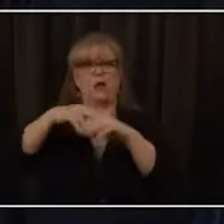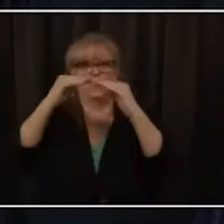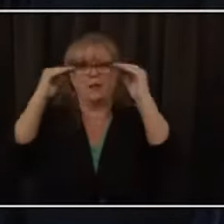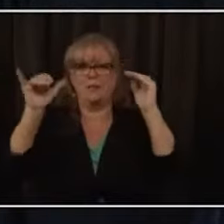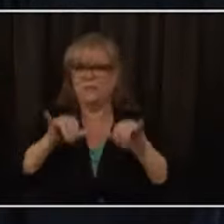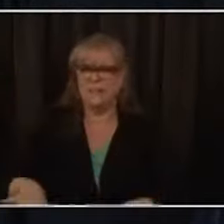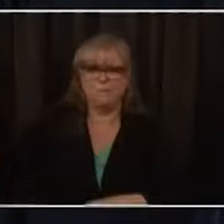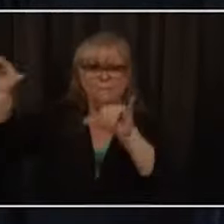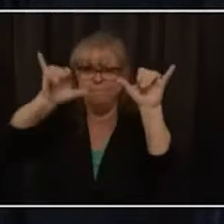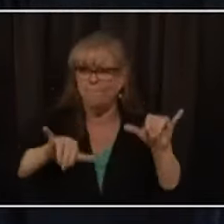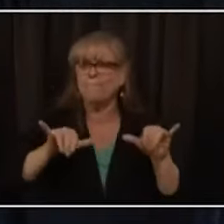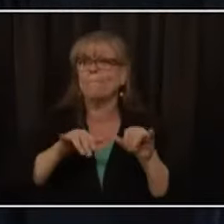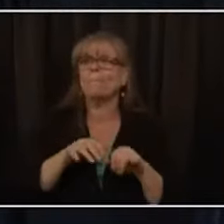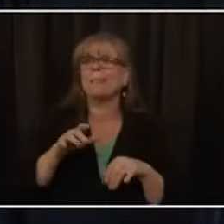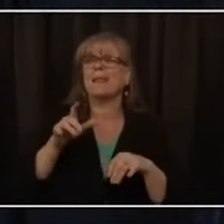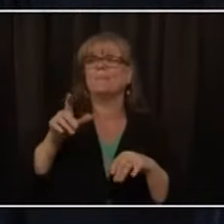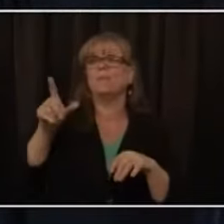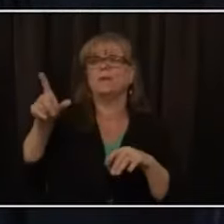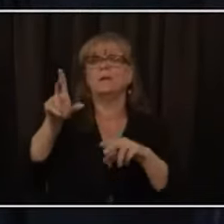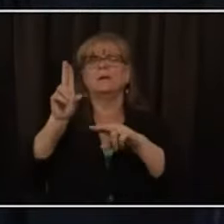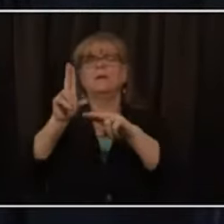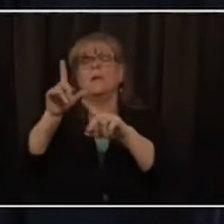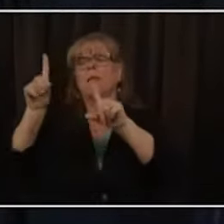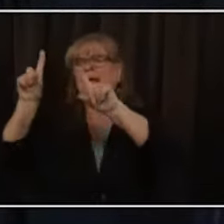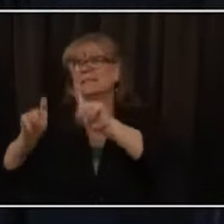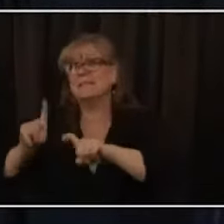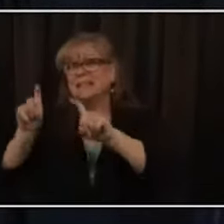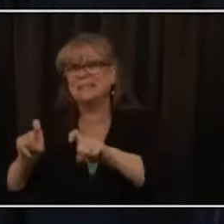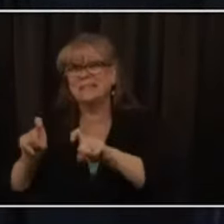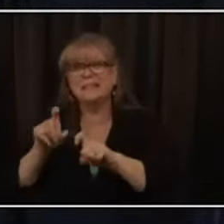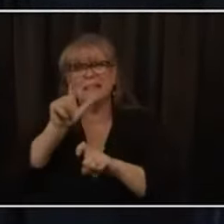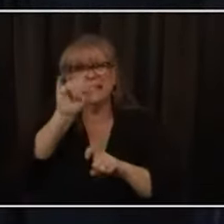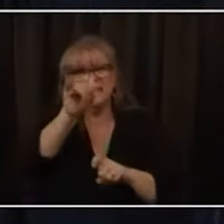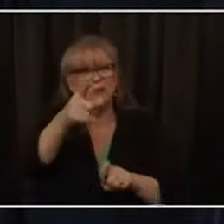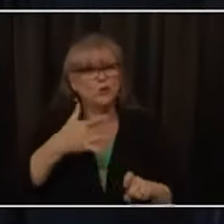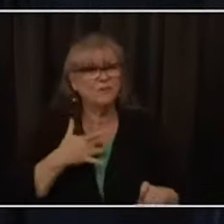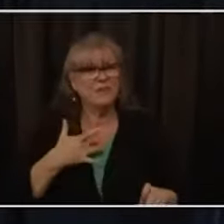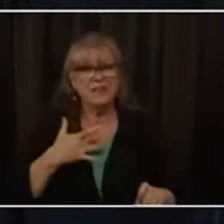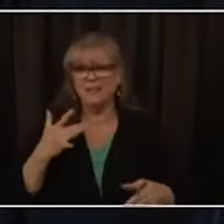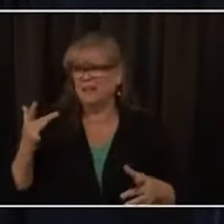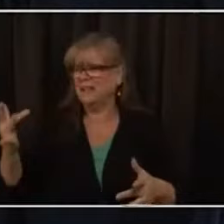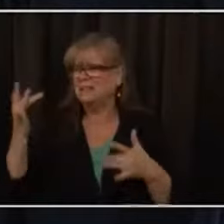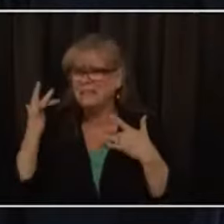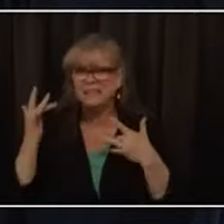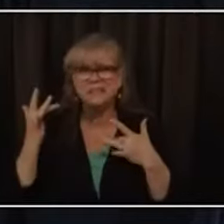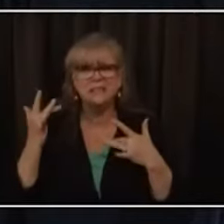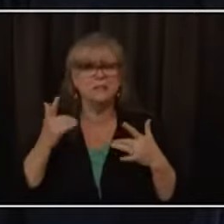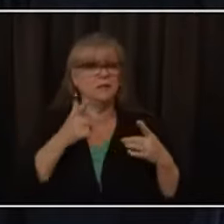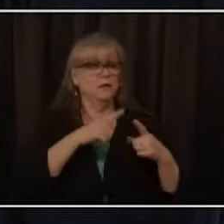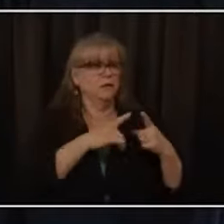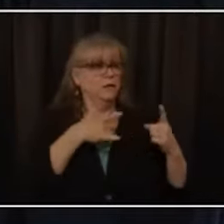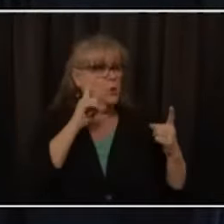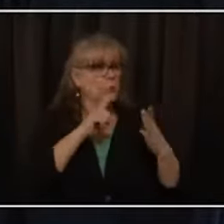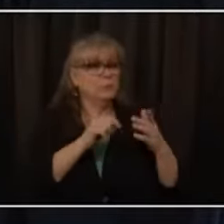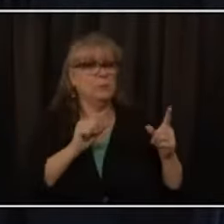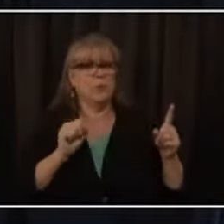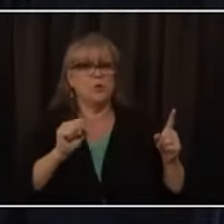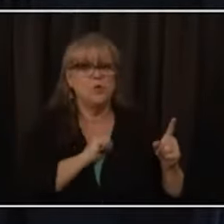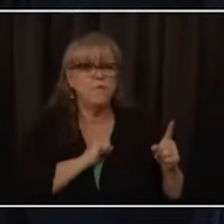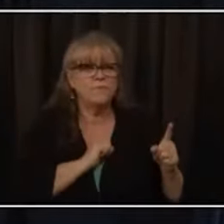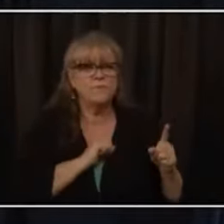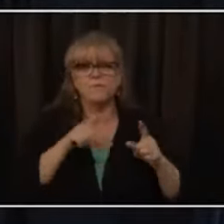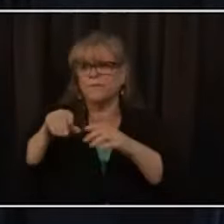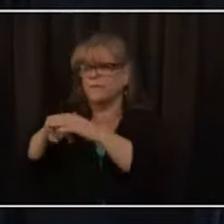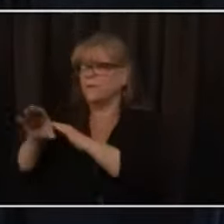ill, experiencing flu-like symptoms, or think you were around someone who coughed at the grocery store or a family member that may have had